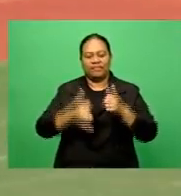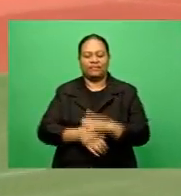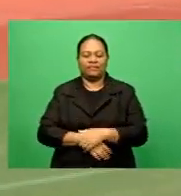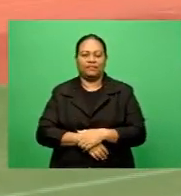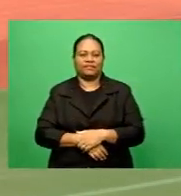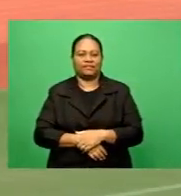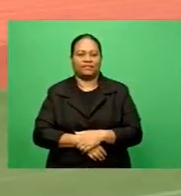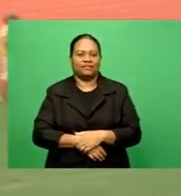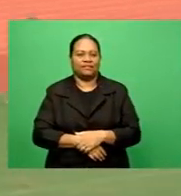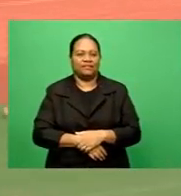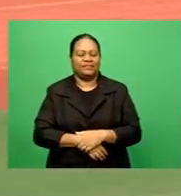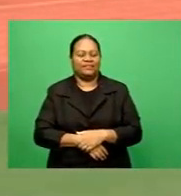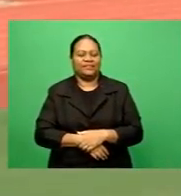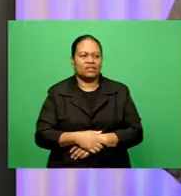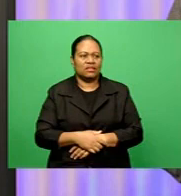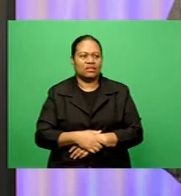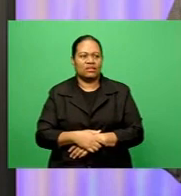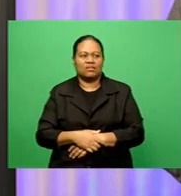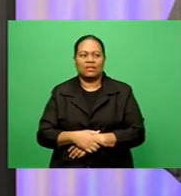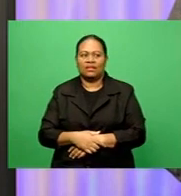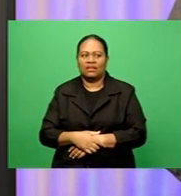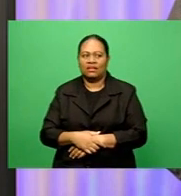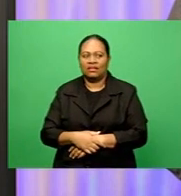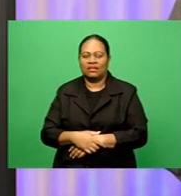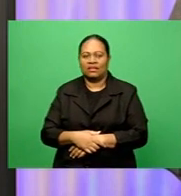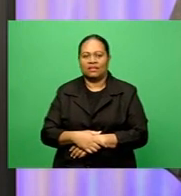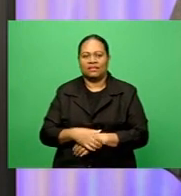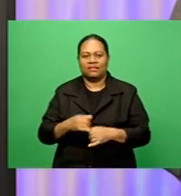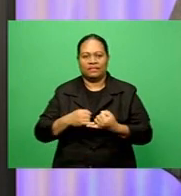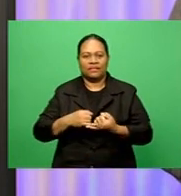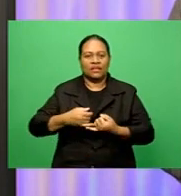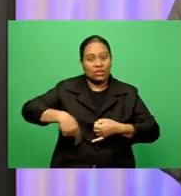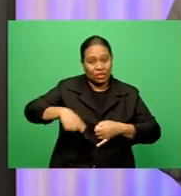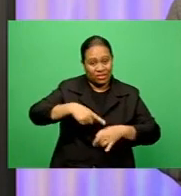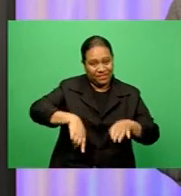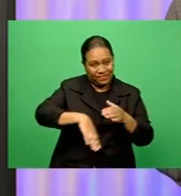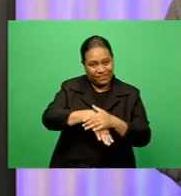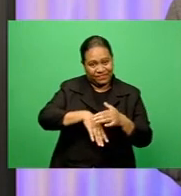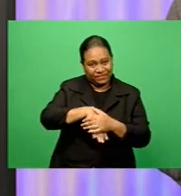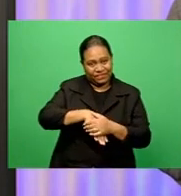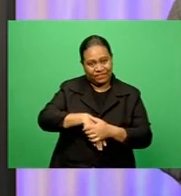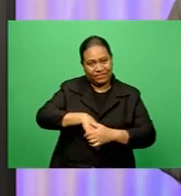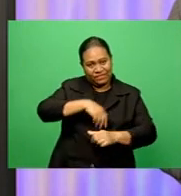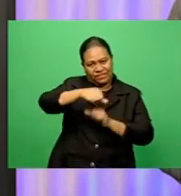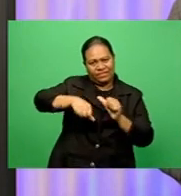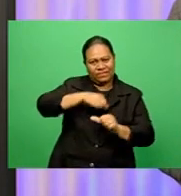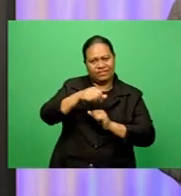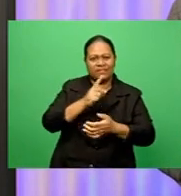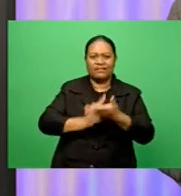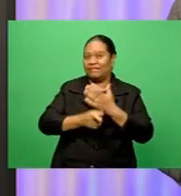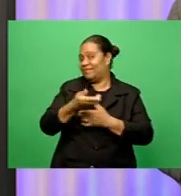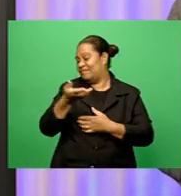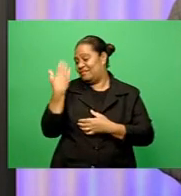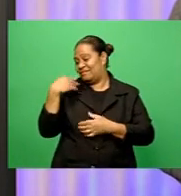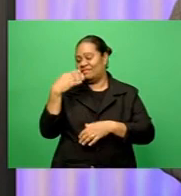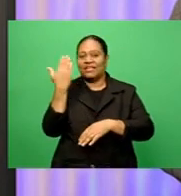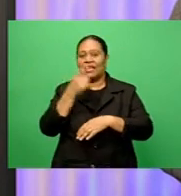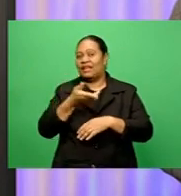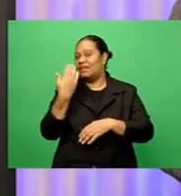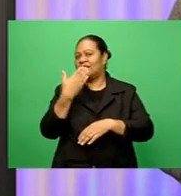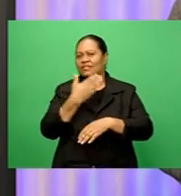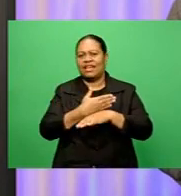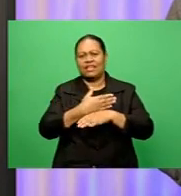Tavi, FBC Sports. Suva Football Association took time out last night to celebrate its